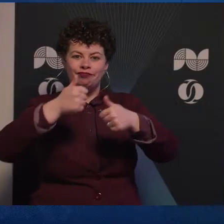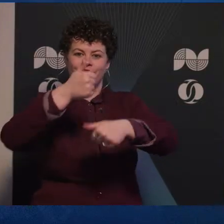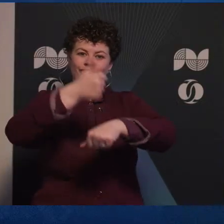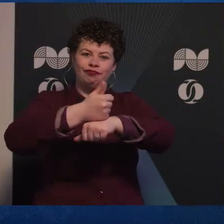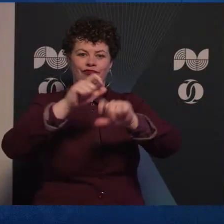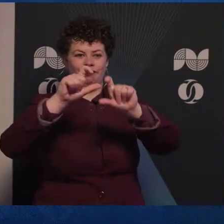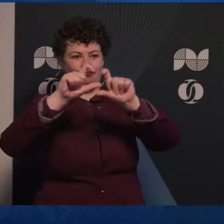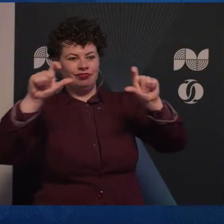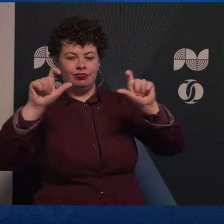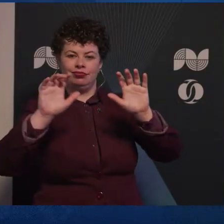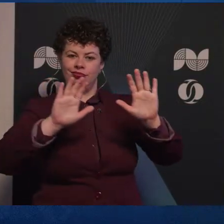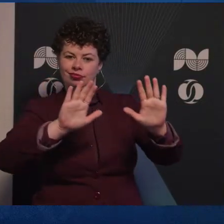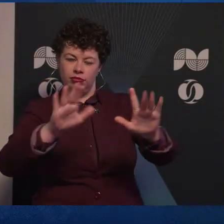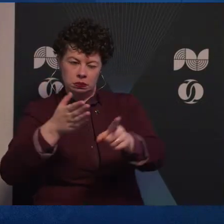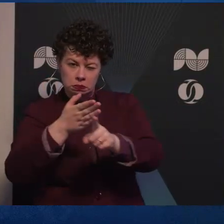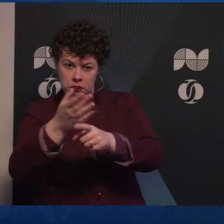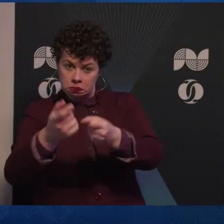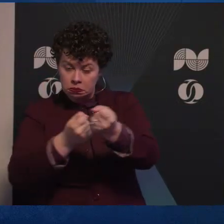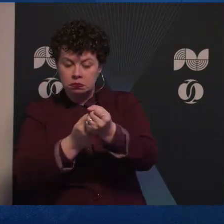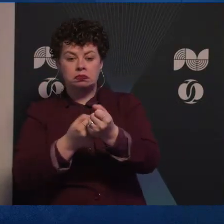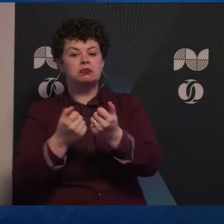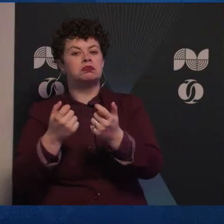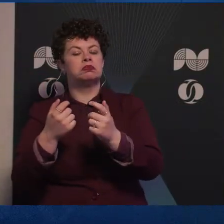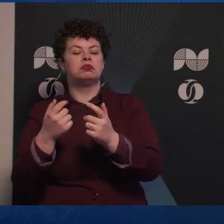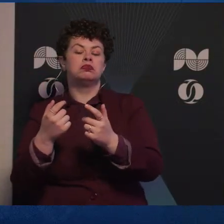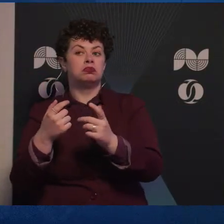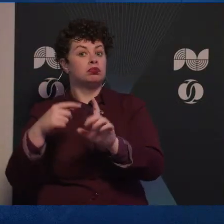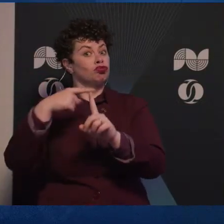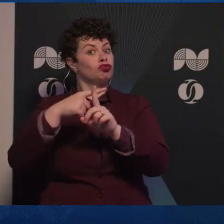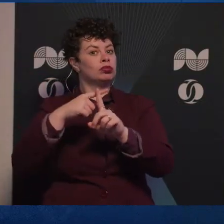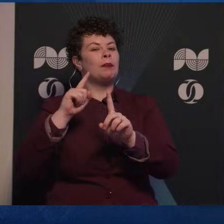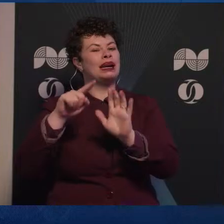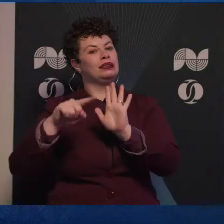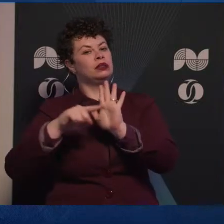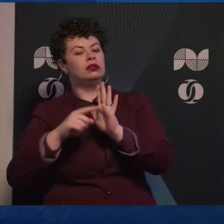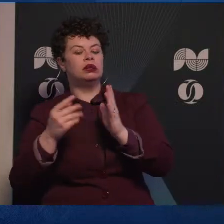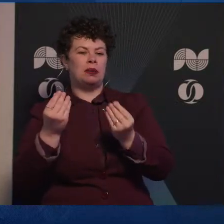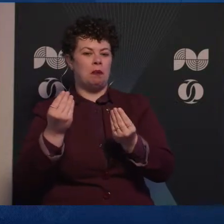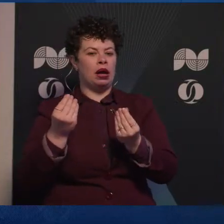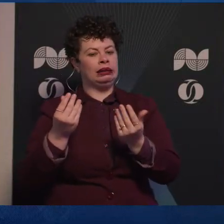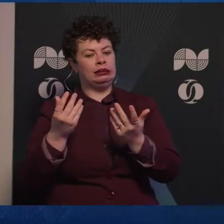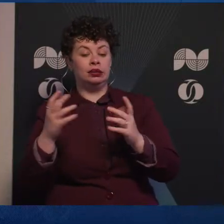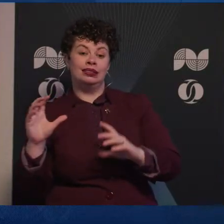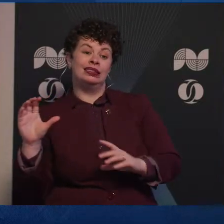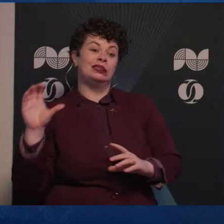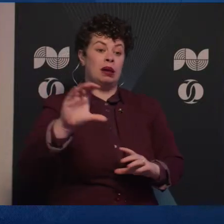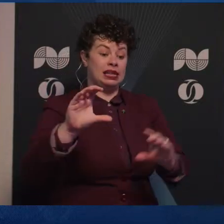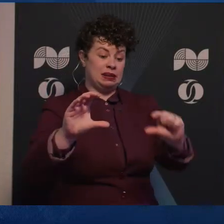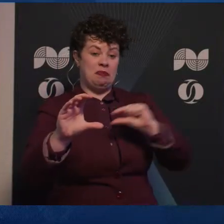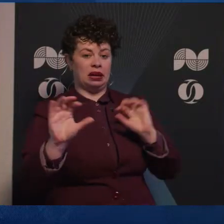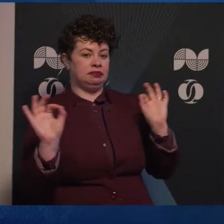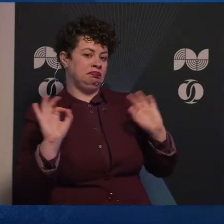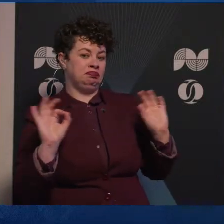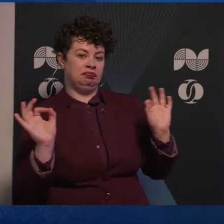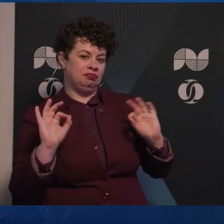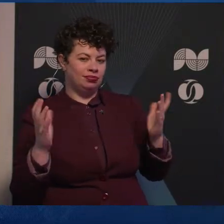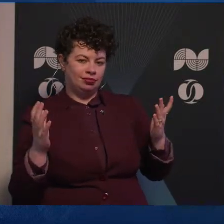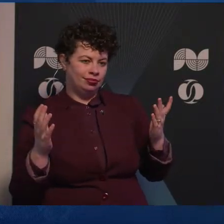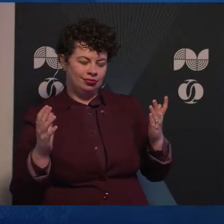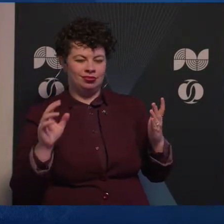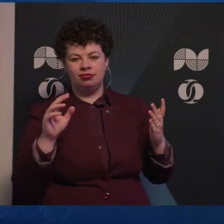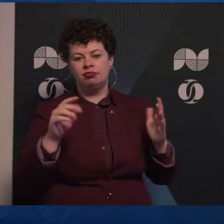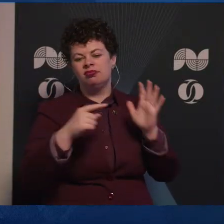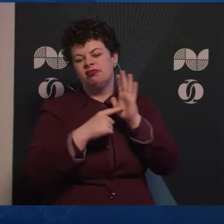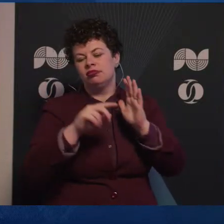and their benefits too, of course, so far have been mostly fiscal. You spend money for nothing, Northvolt, that sort